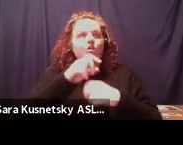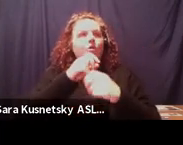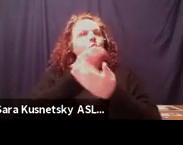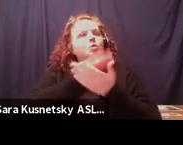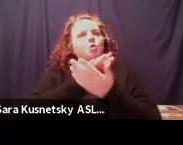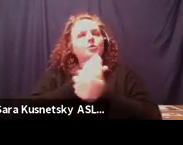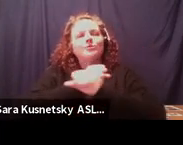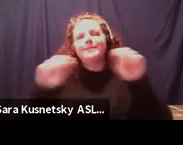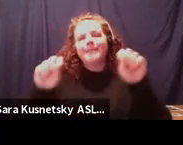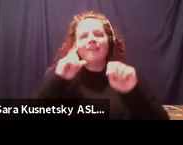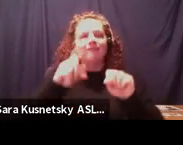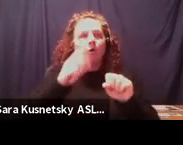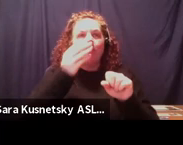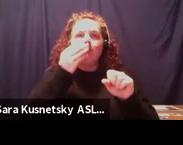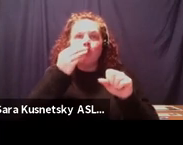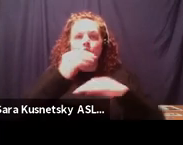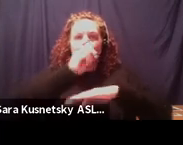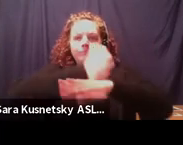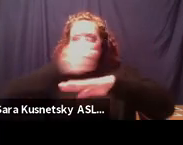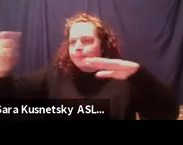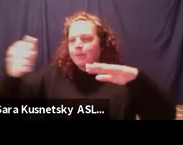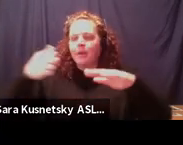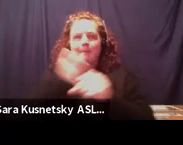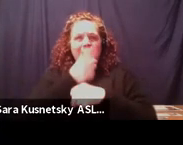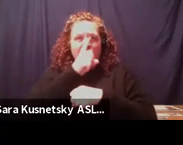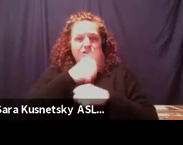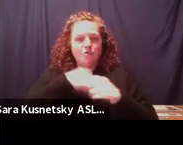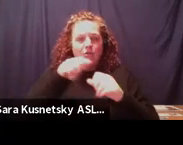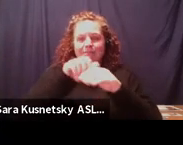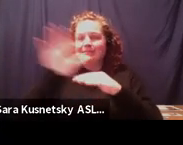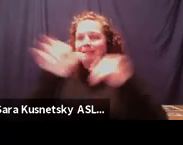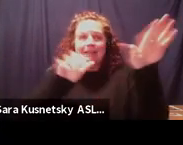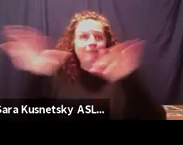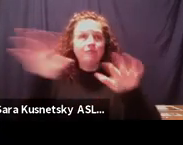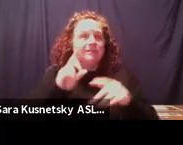and their families, in participating in deliveries to our families